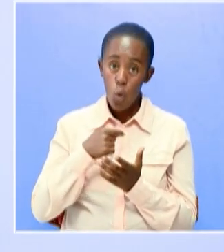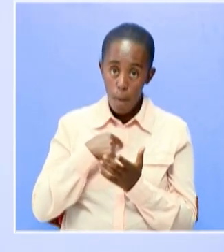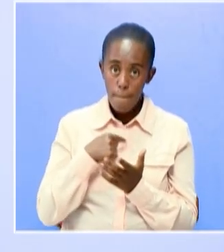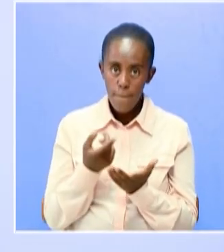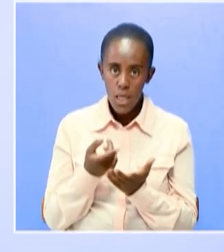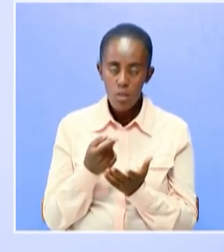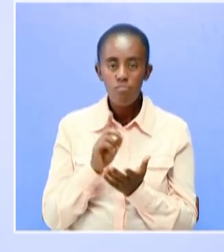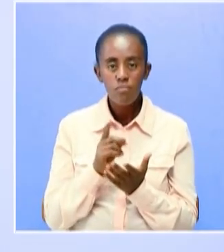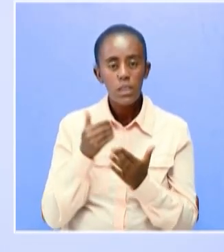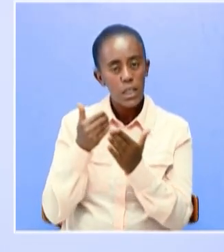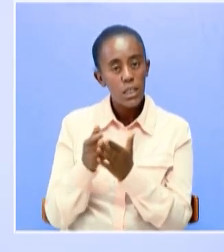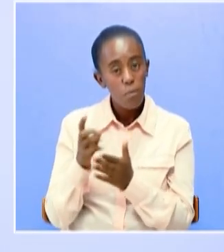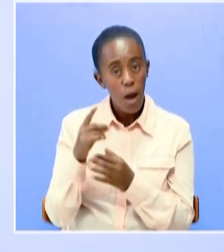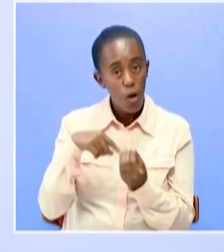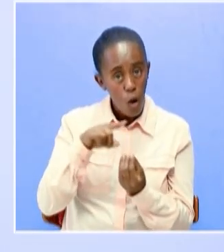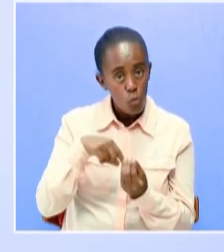nearest bank around?